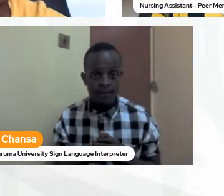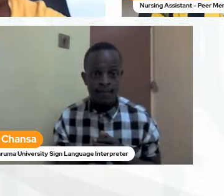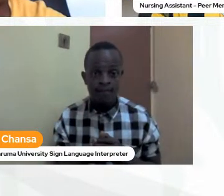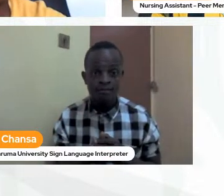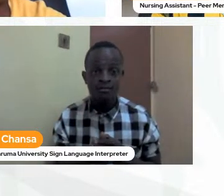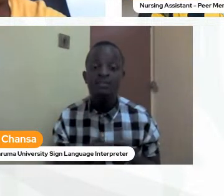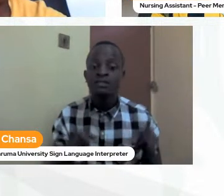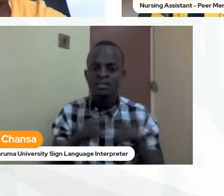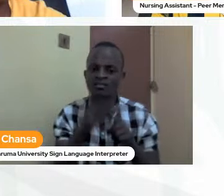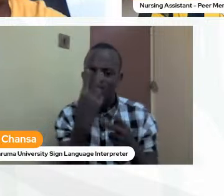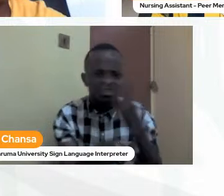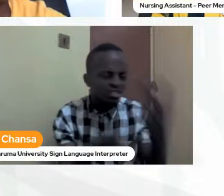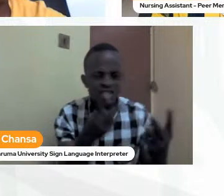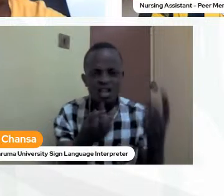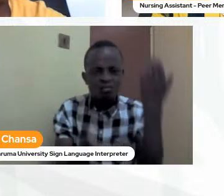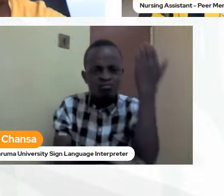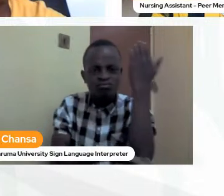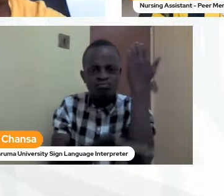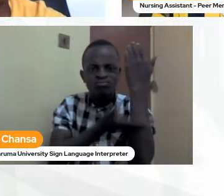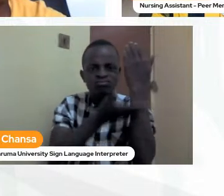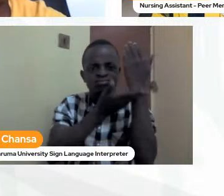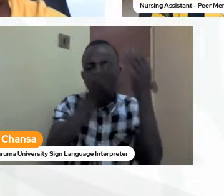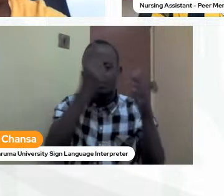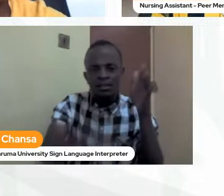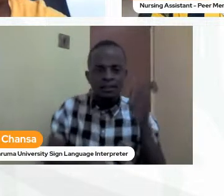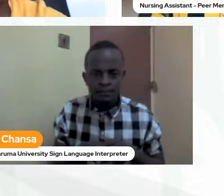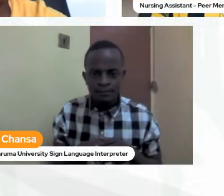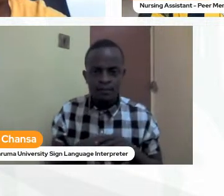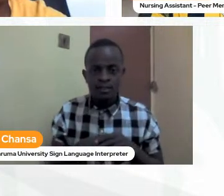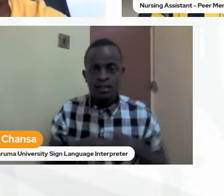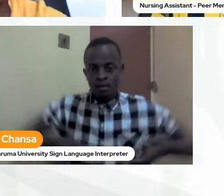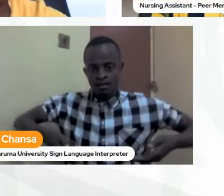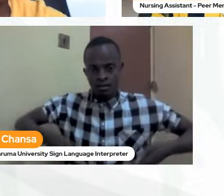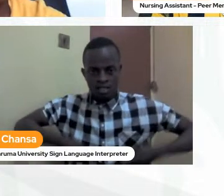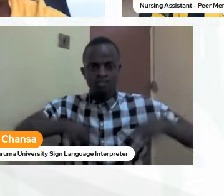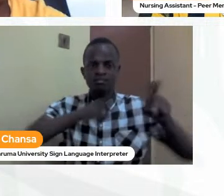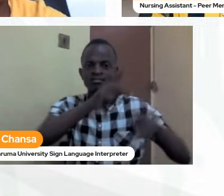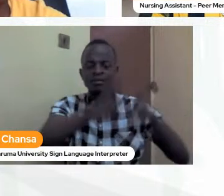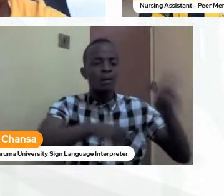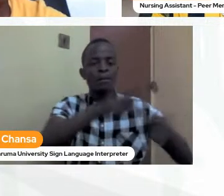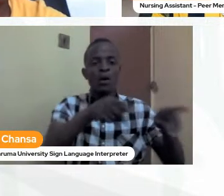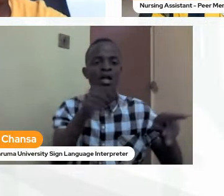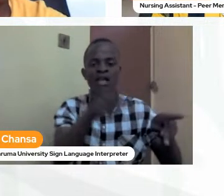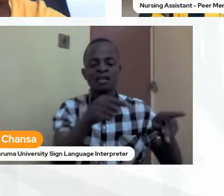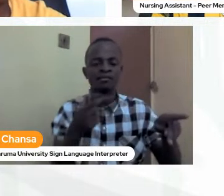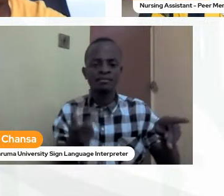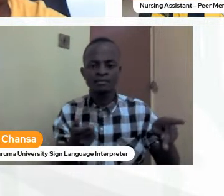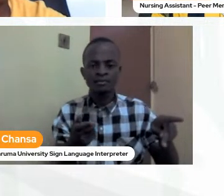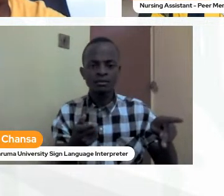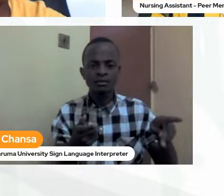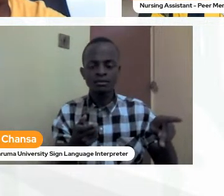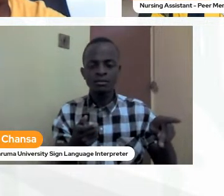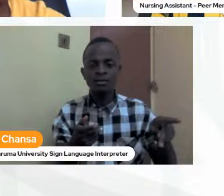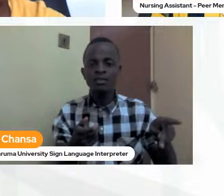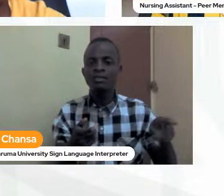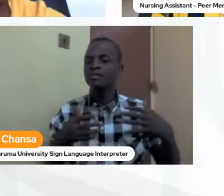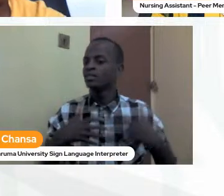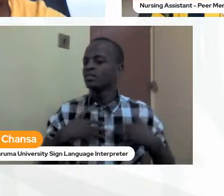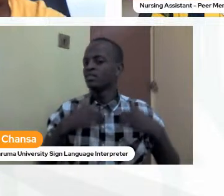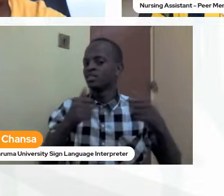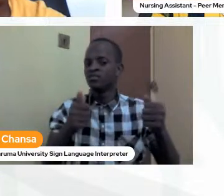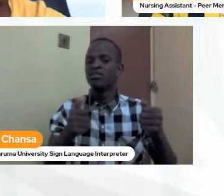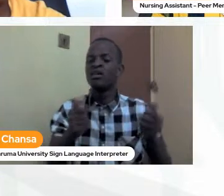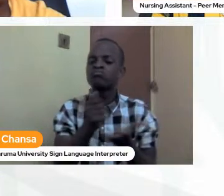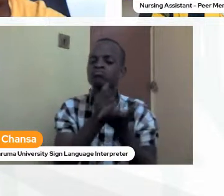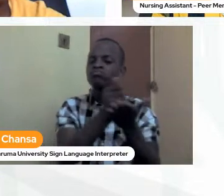seen an improvement in terms of adolescent health. You know that the mainstream health care provision